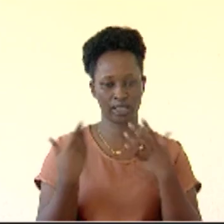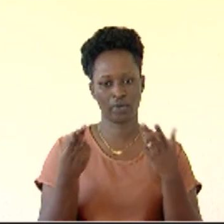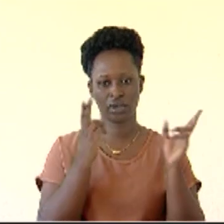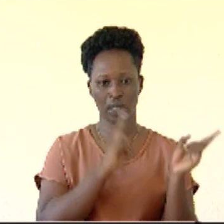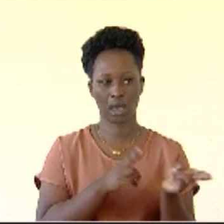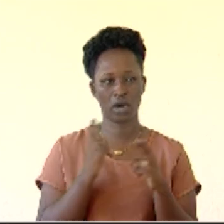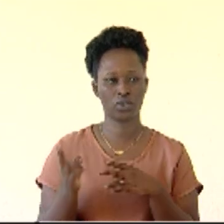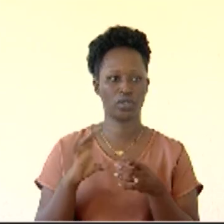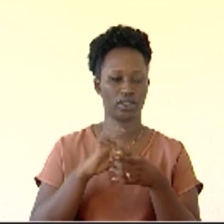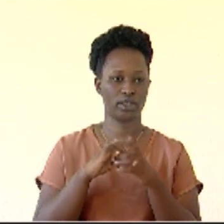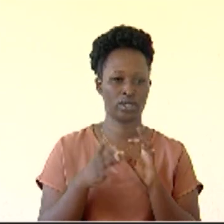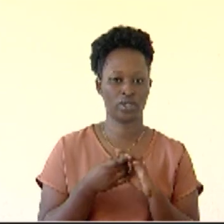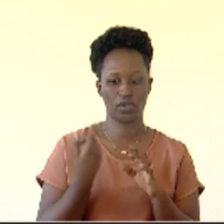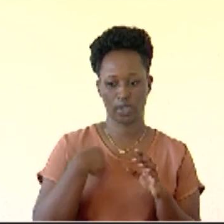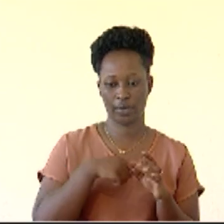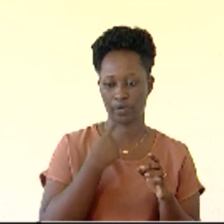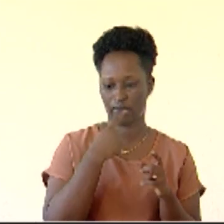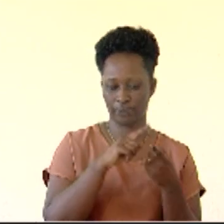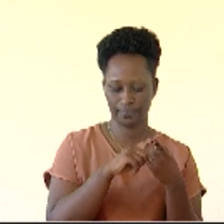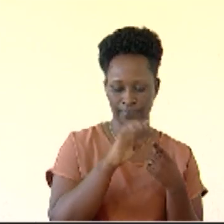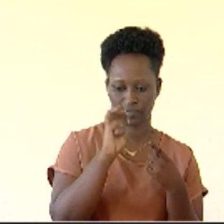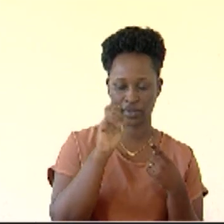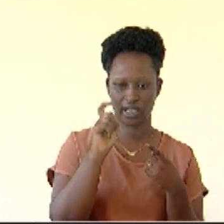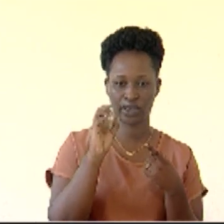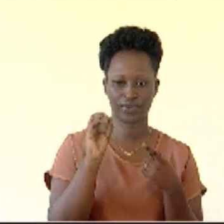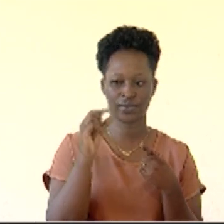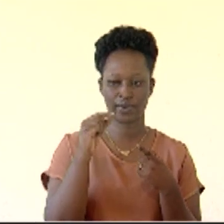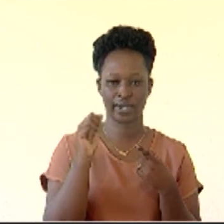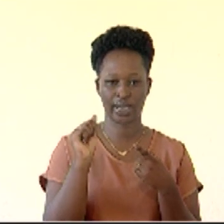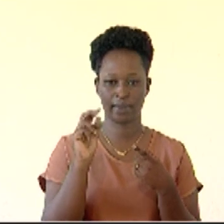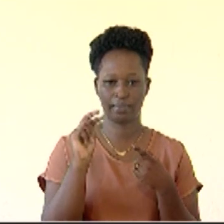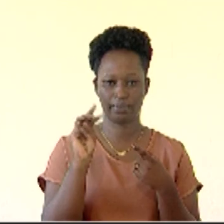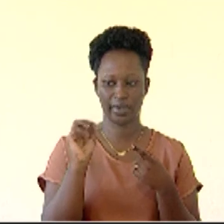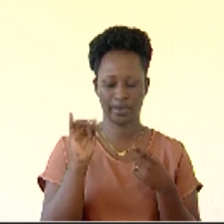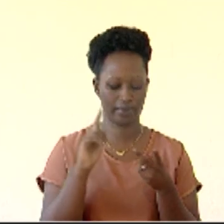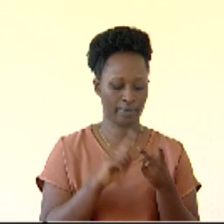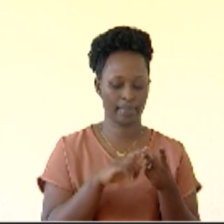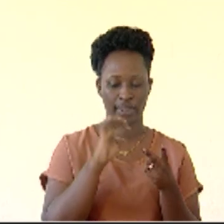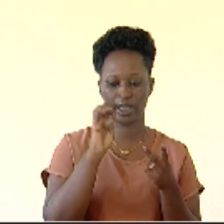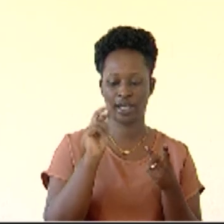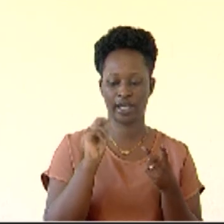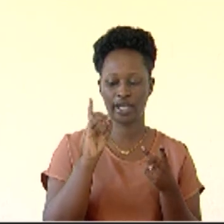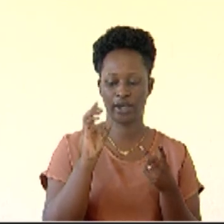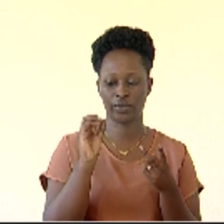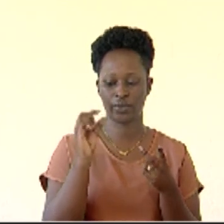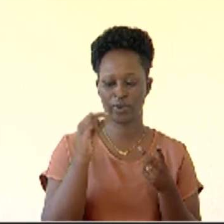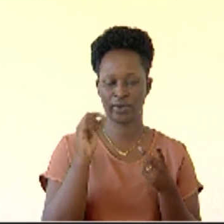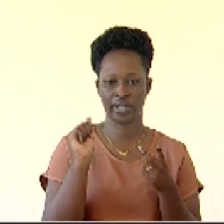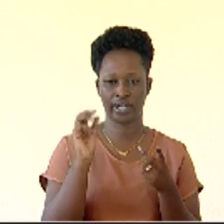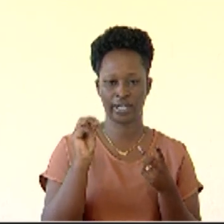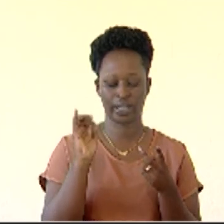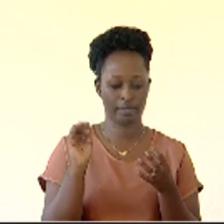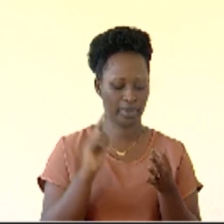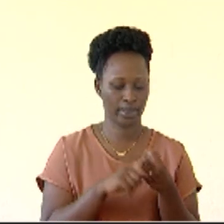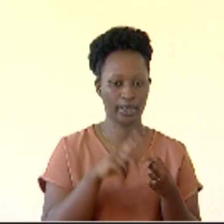about exogamy, I've talked about endogamy, I've talked about polygamy, I've talked about